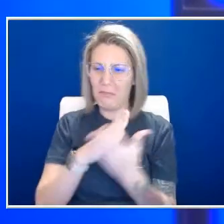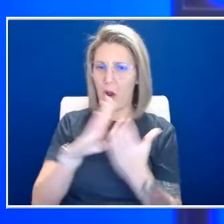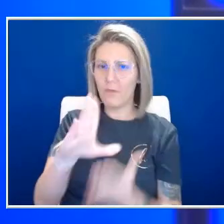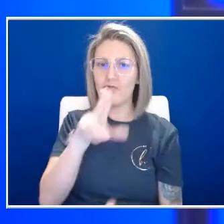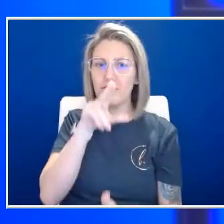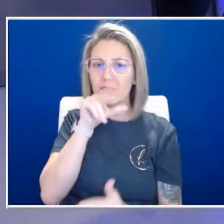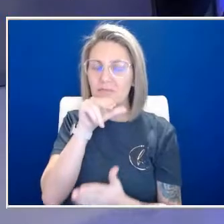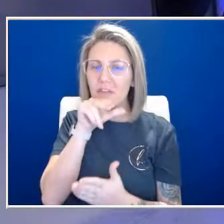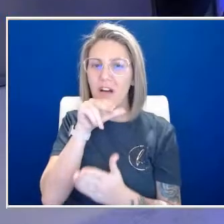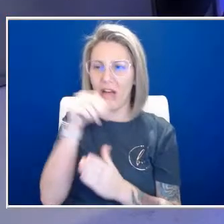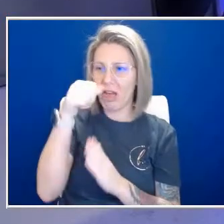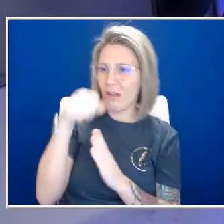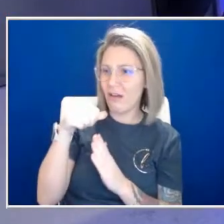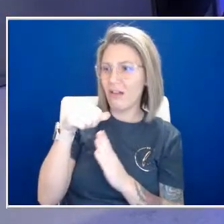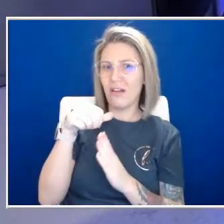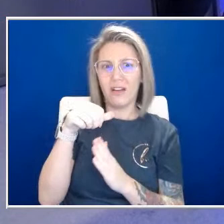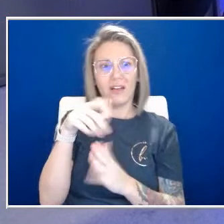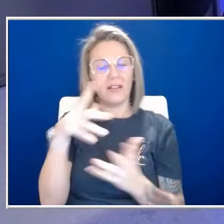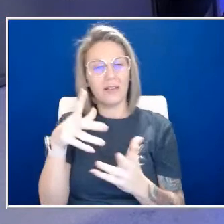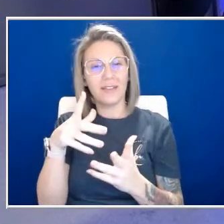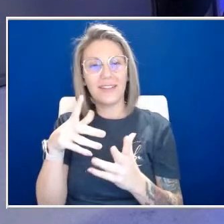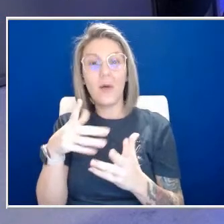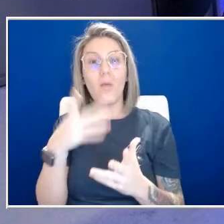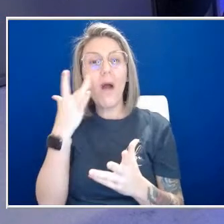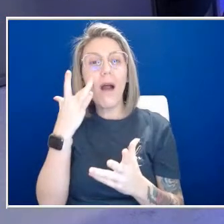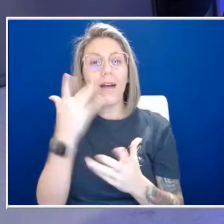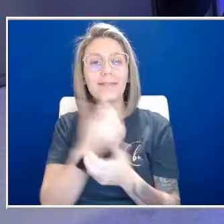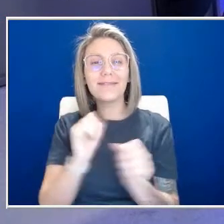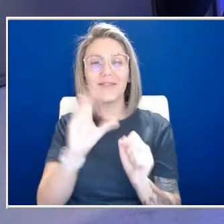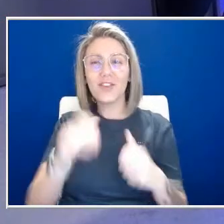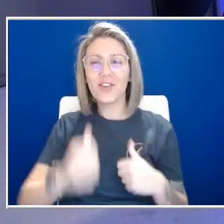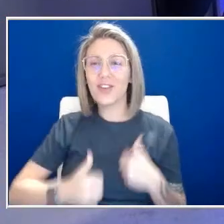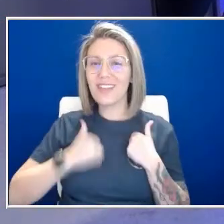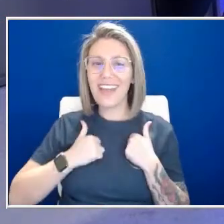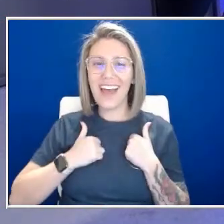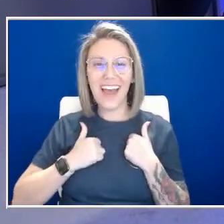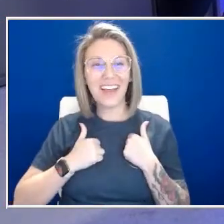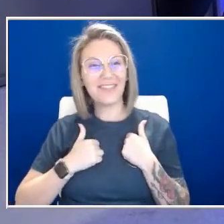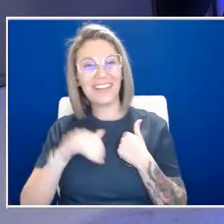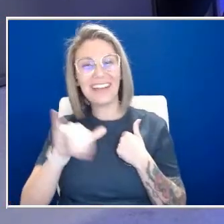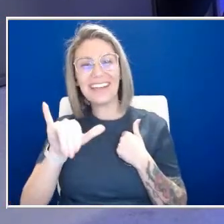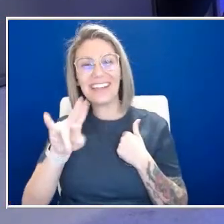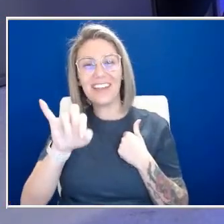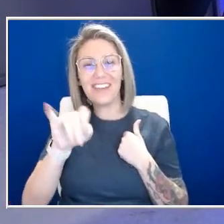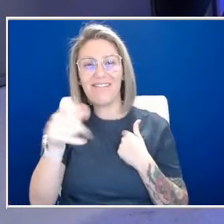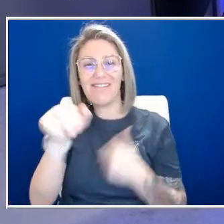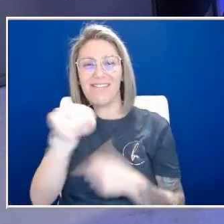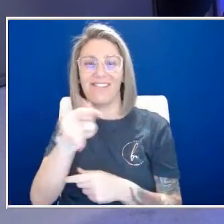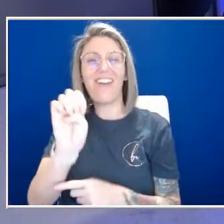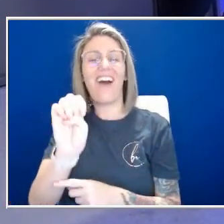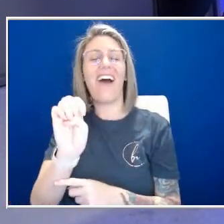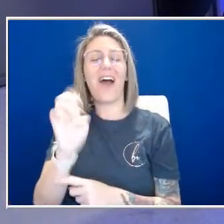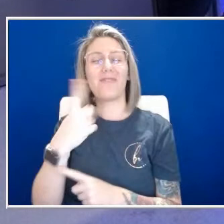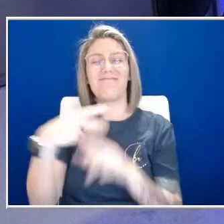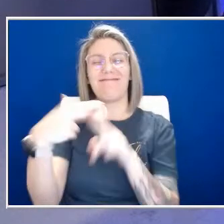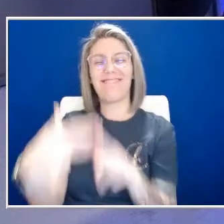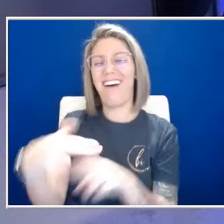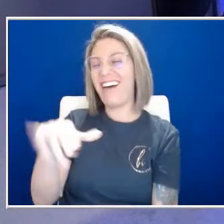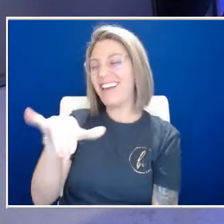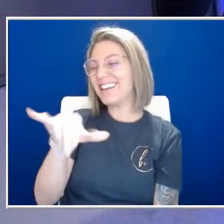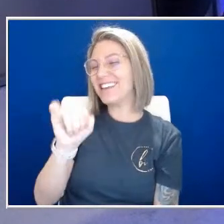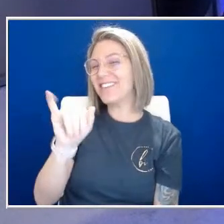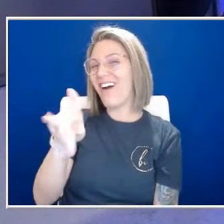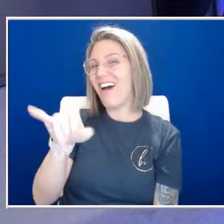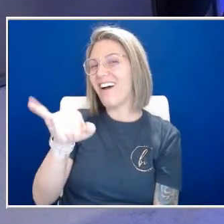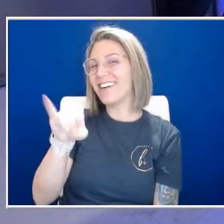life. Yvonne Sieber was first diagnosed 6 years ago. Yvonne, Vonnie, as we are on Vonnie terms. How are you today? Good.